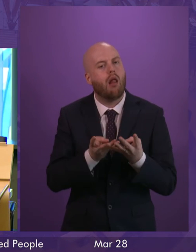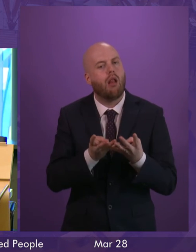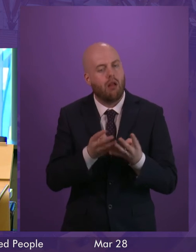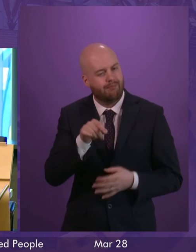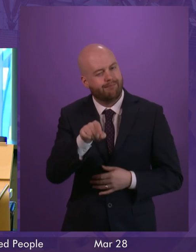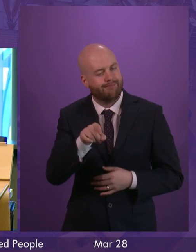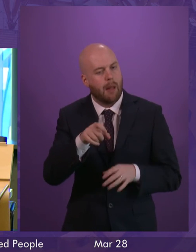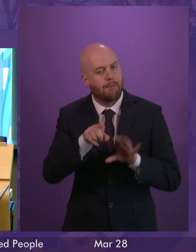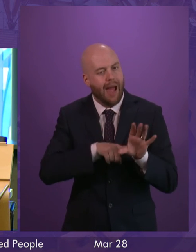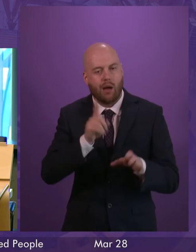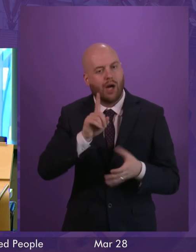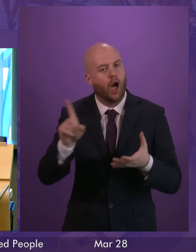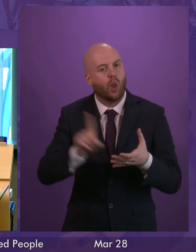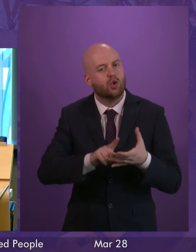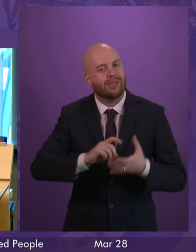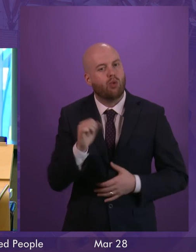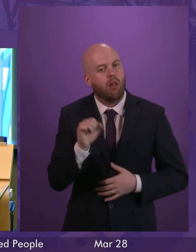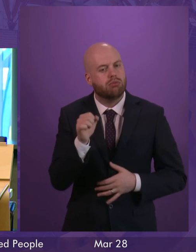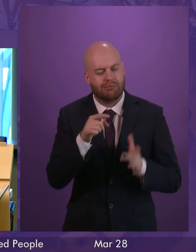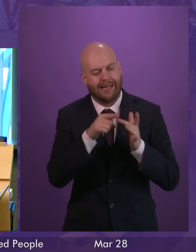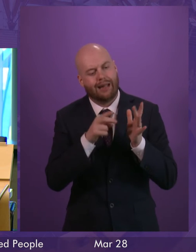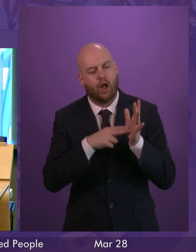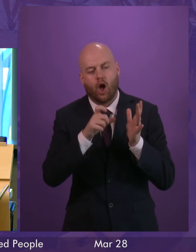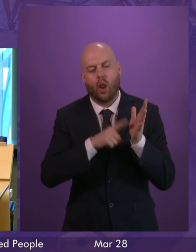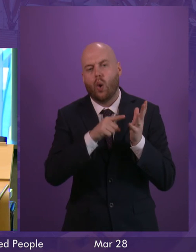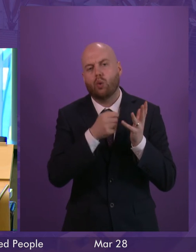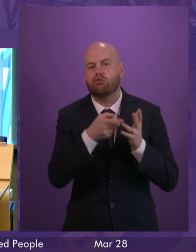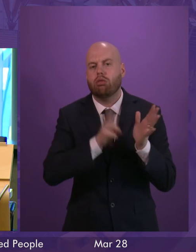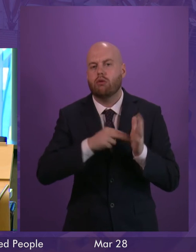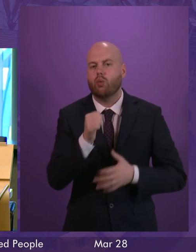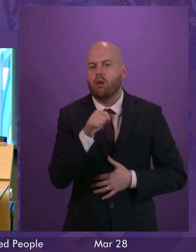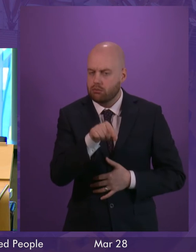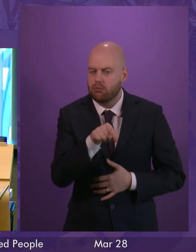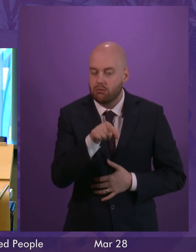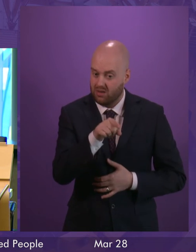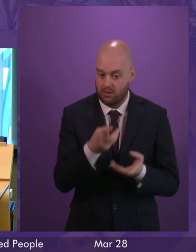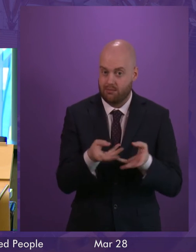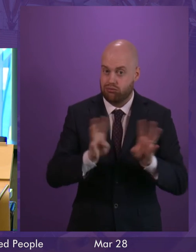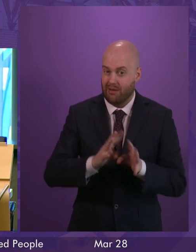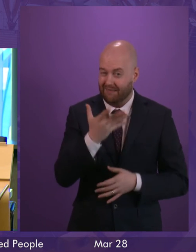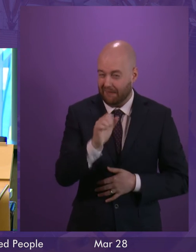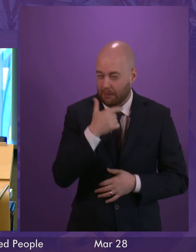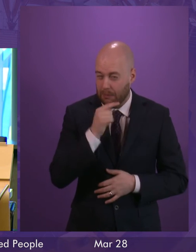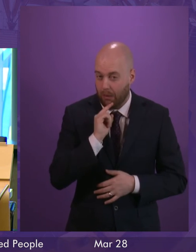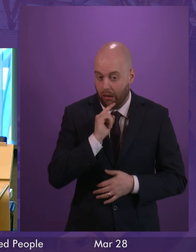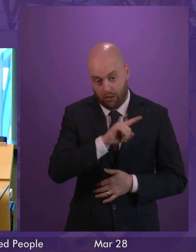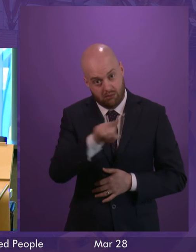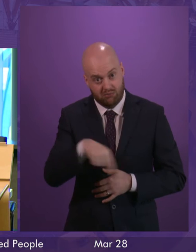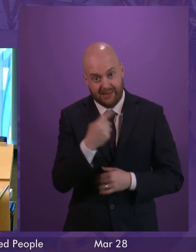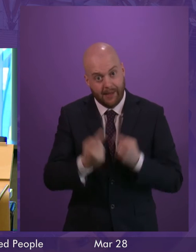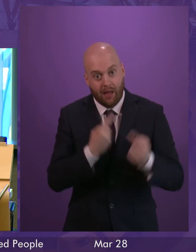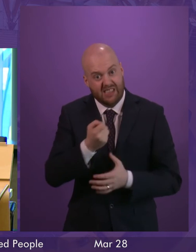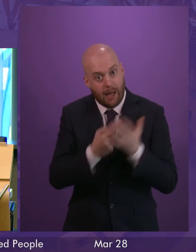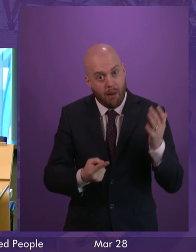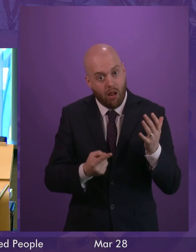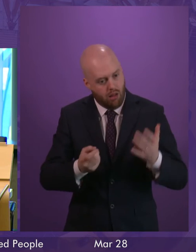is made up by 50 disabled people of different experiences of what it is to be a disabled person in Scotland. The